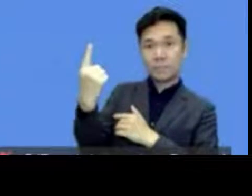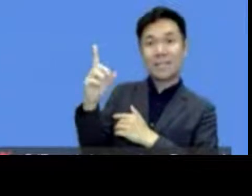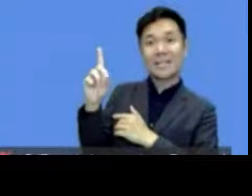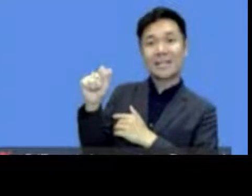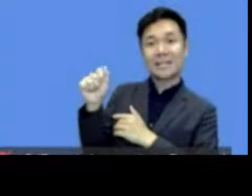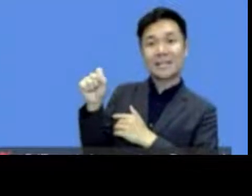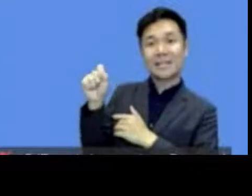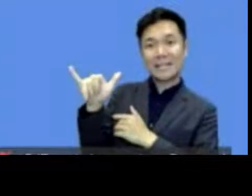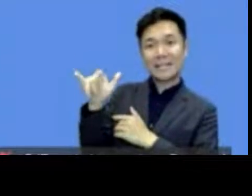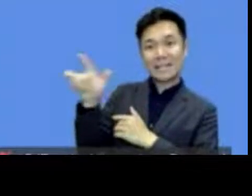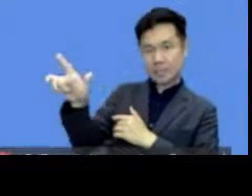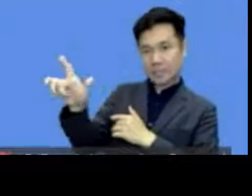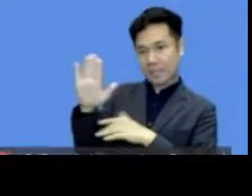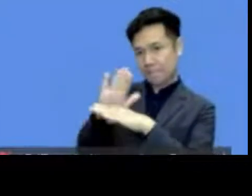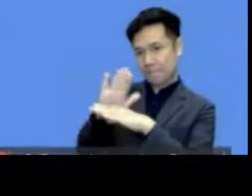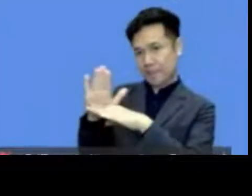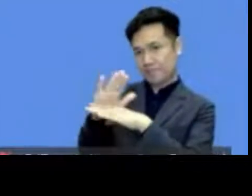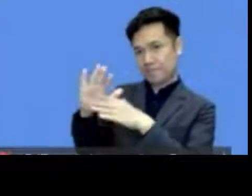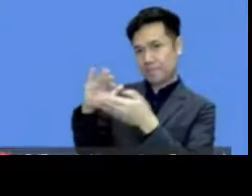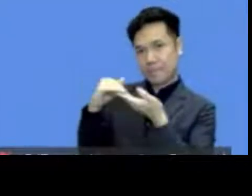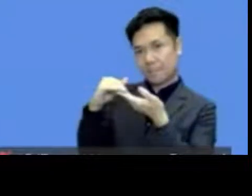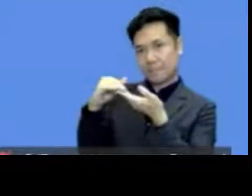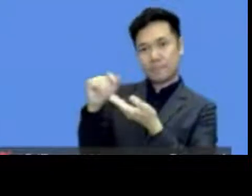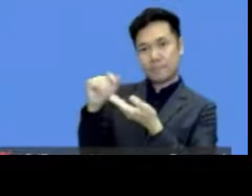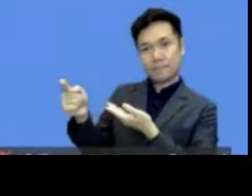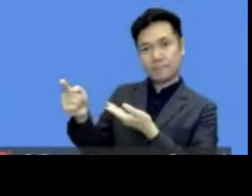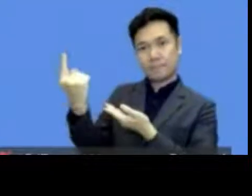Consortium. The consortium is